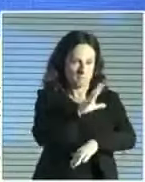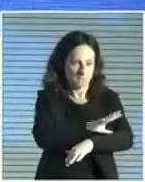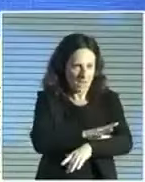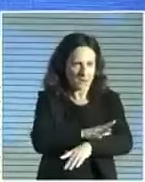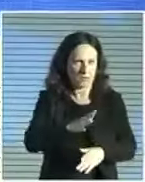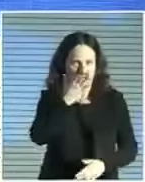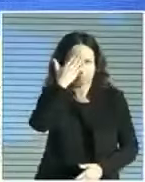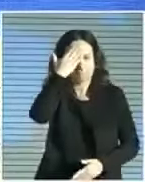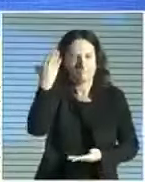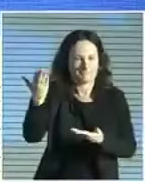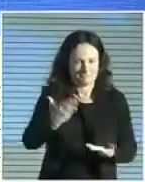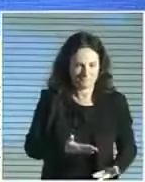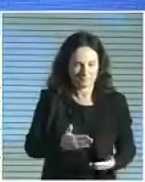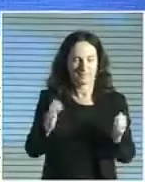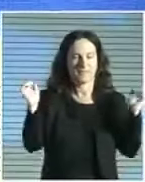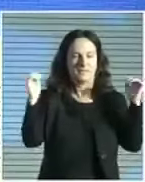seminar.